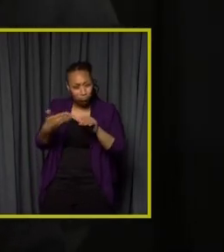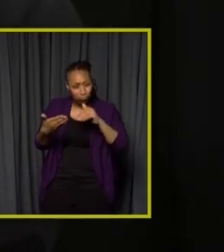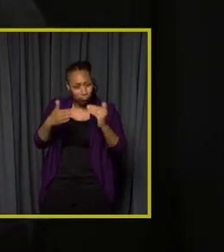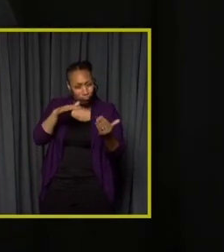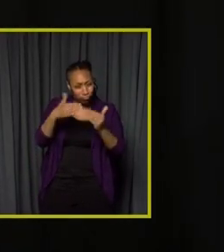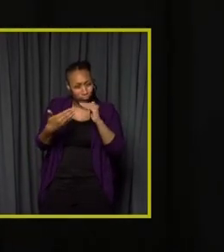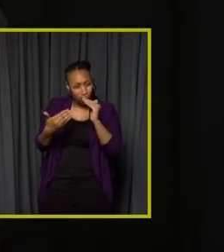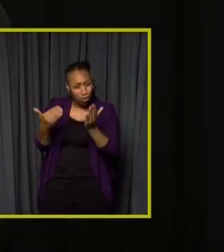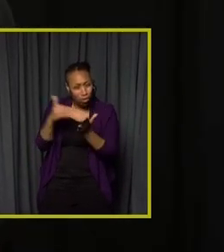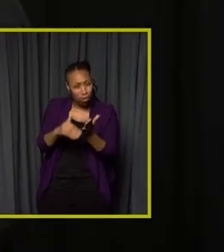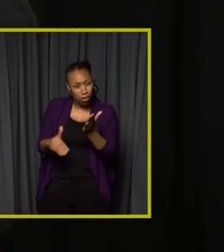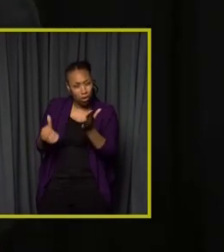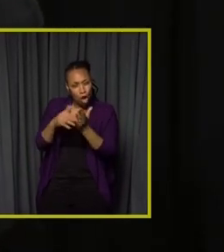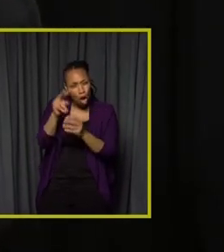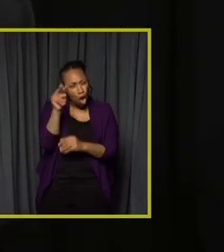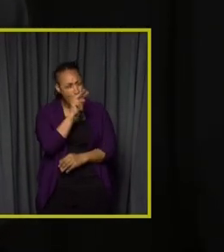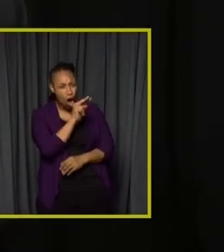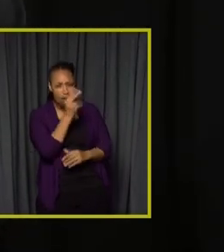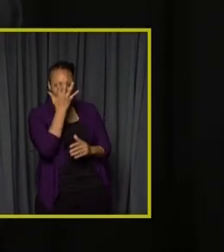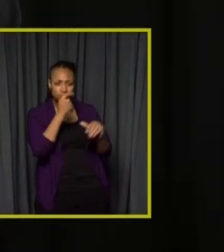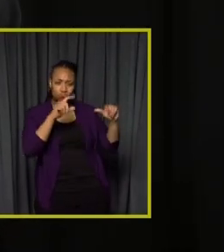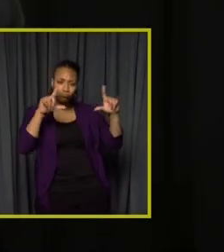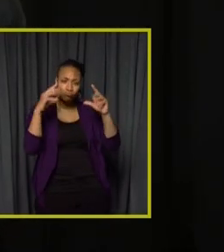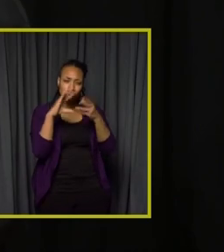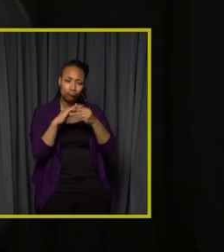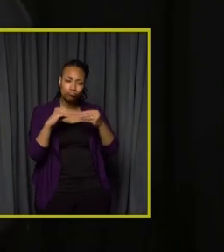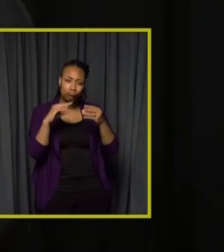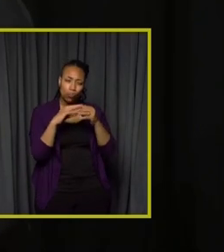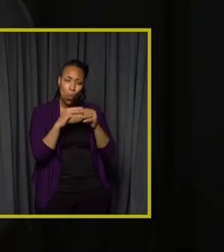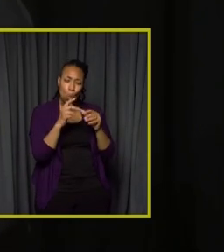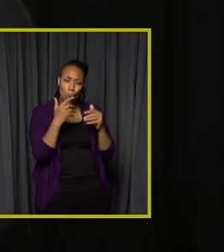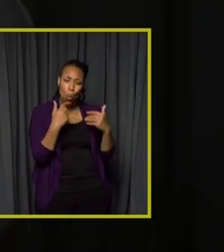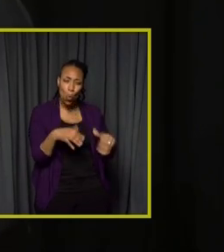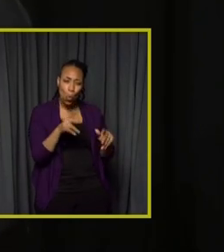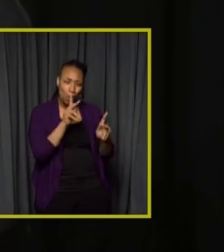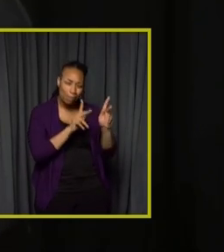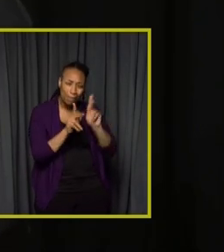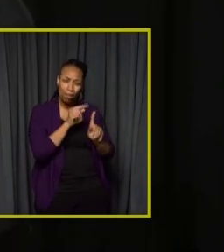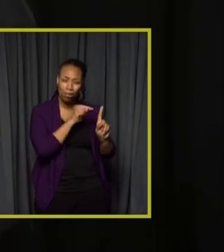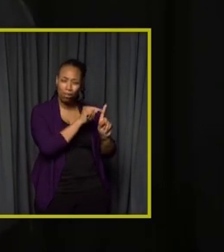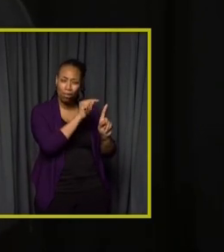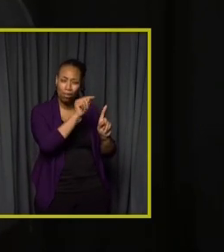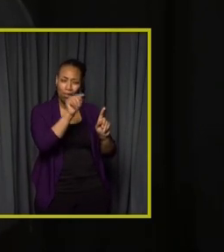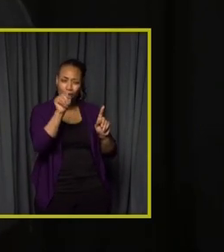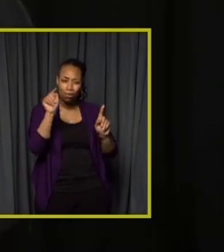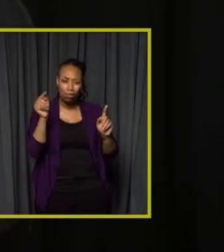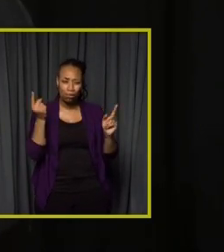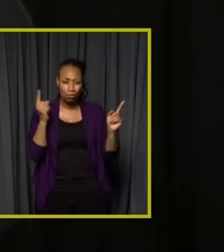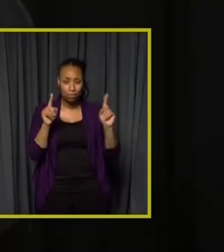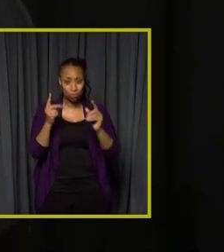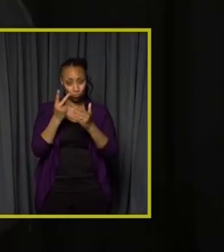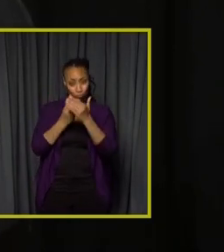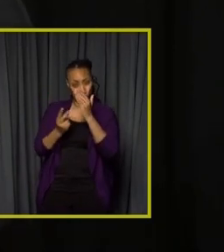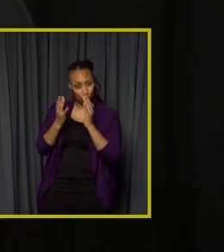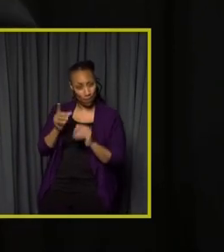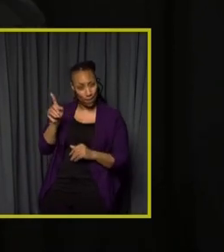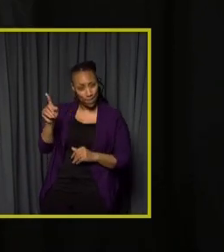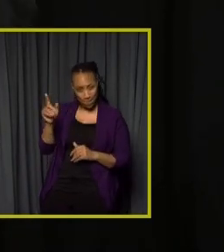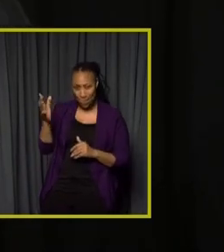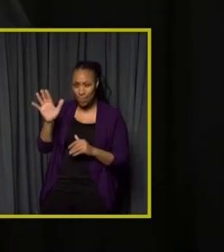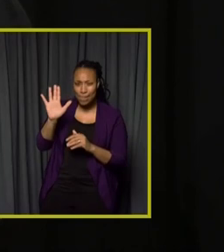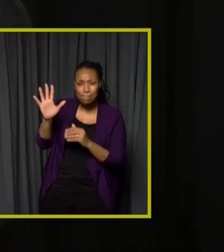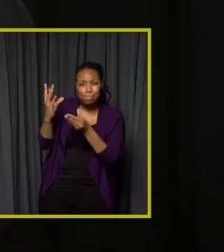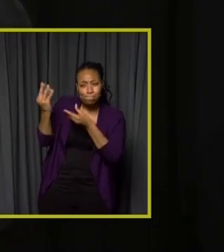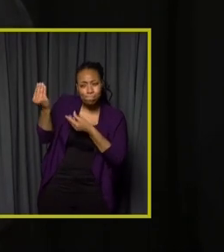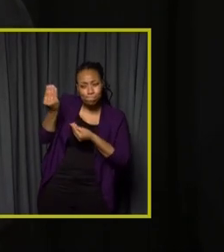about the people, those prophets Dr. Jackson talked about, hearing their voices. And we want you to go